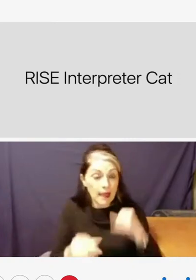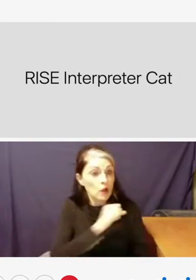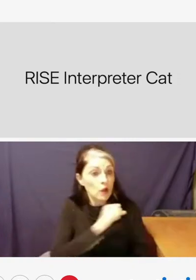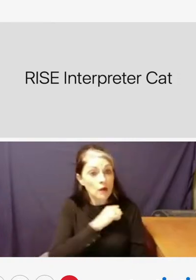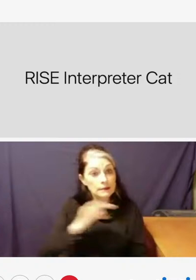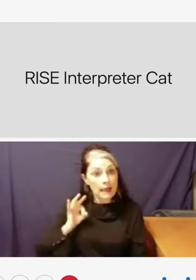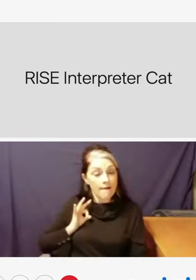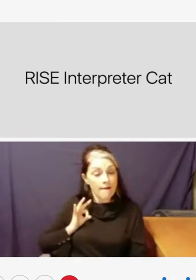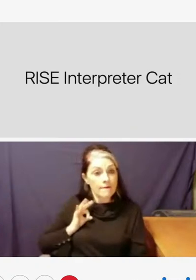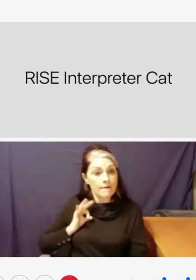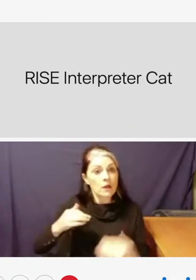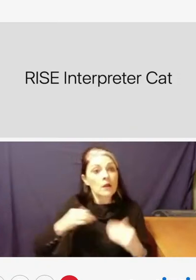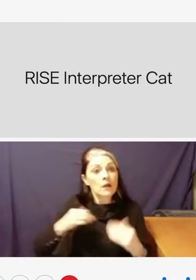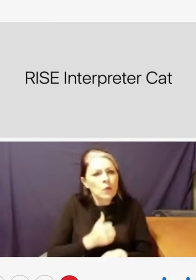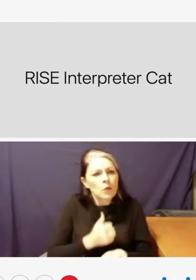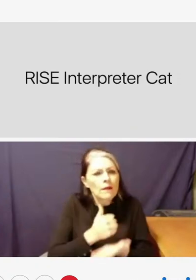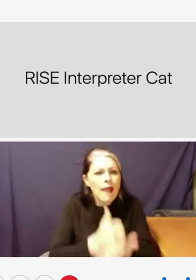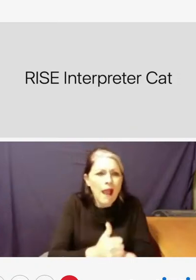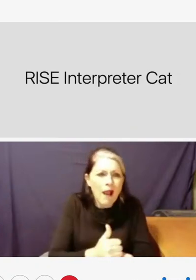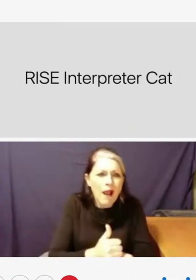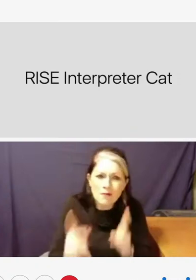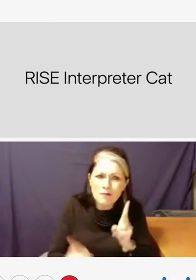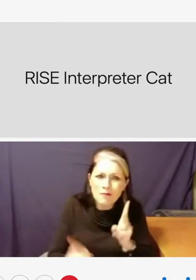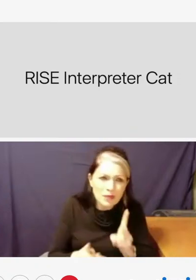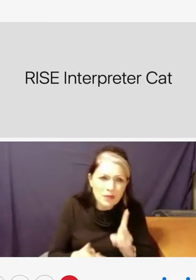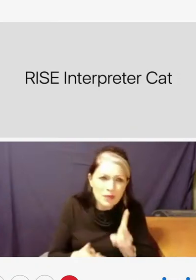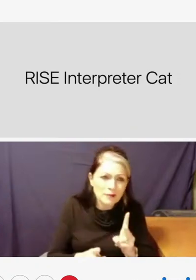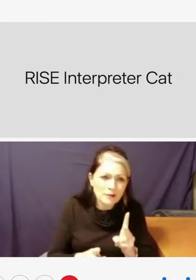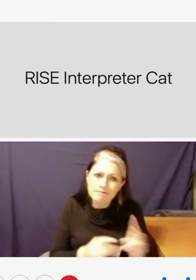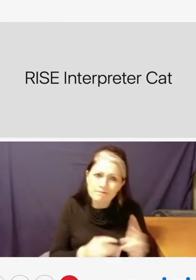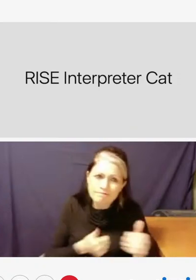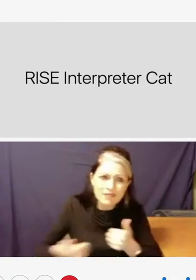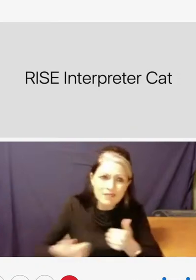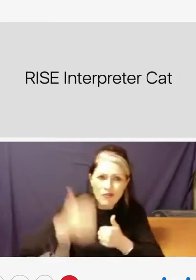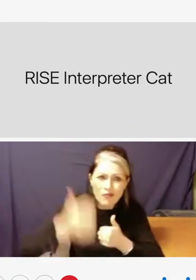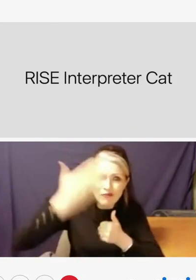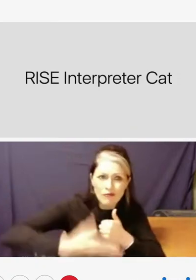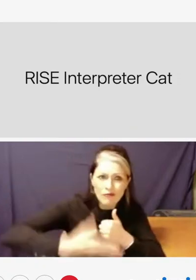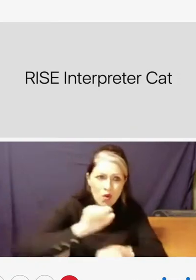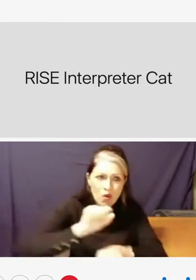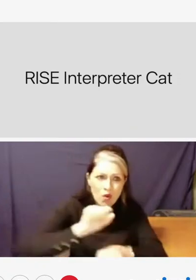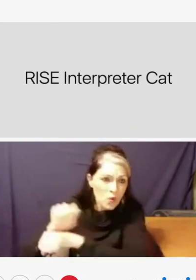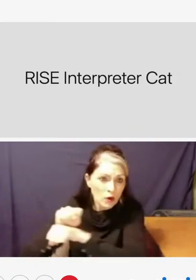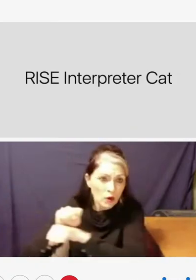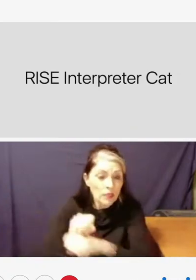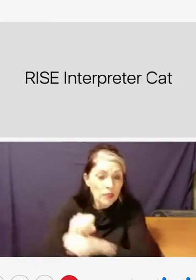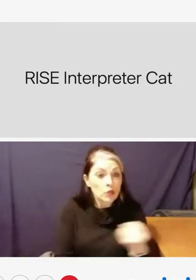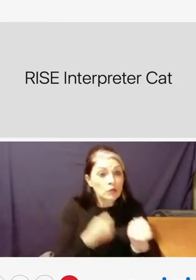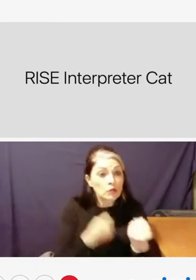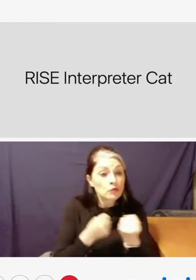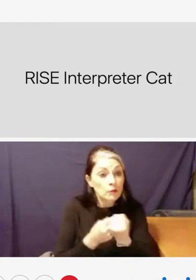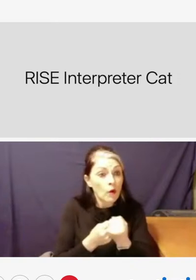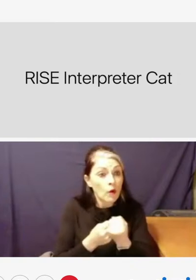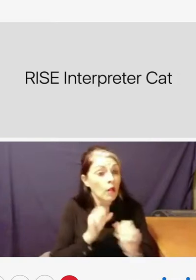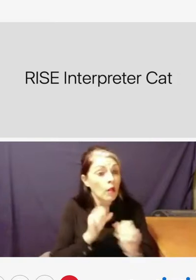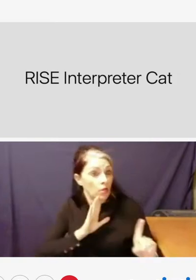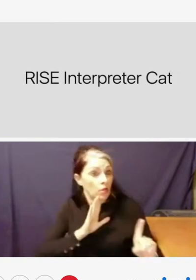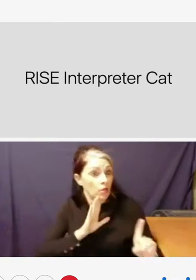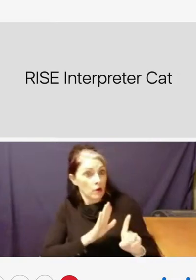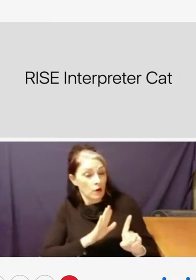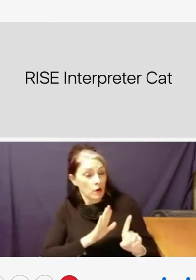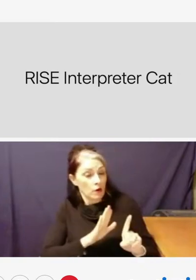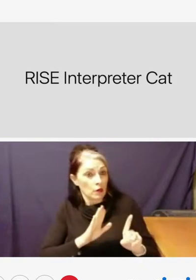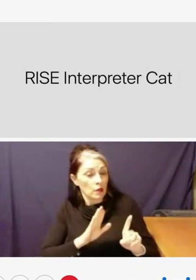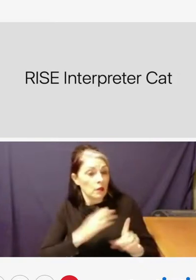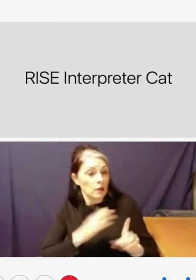to help those on the front lines and we've had to do that this year more than ever to support the social the their emotional Wellness their social and emotional Wellness